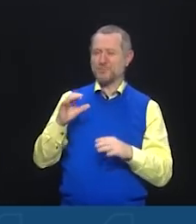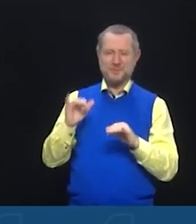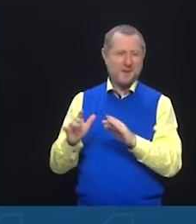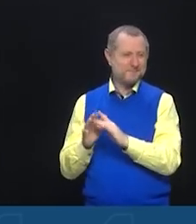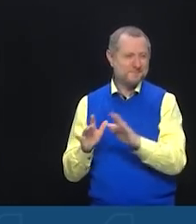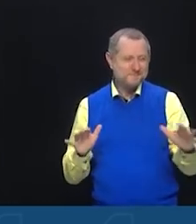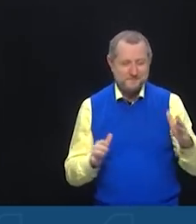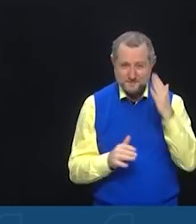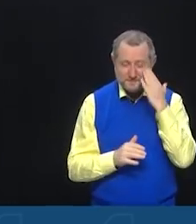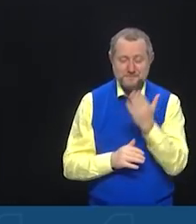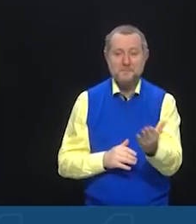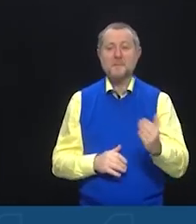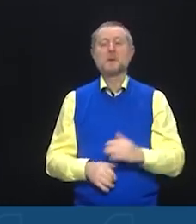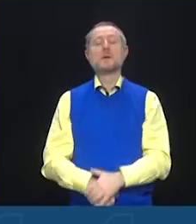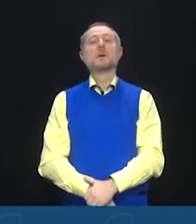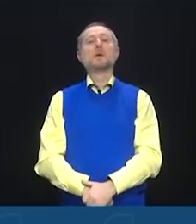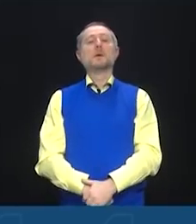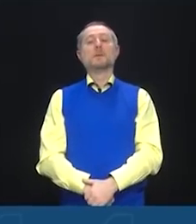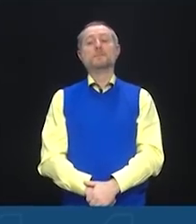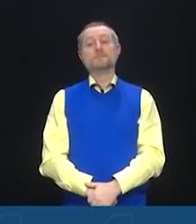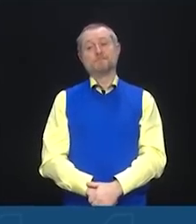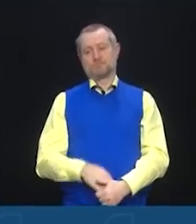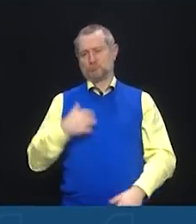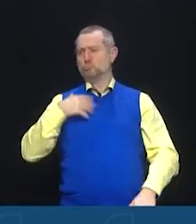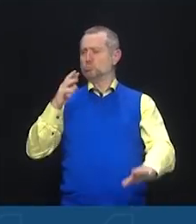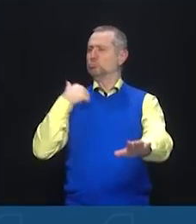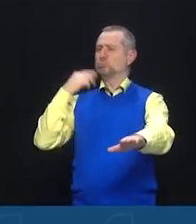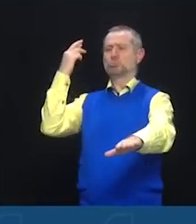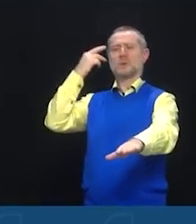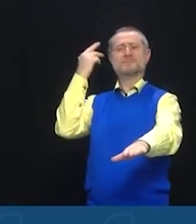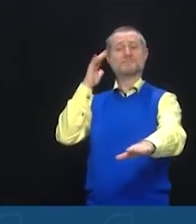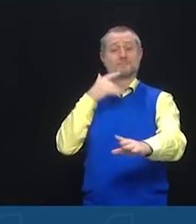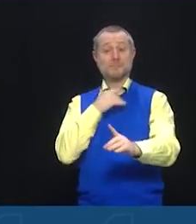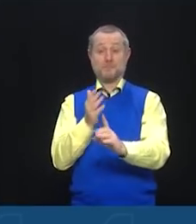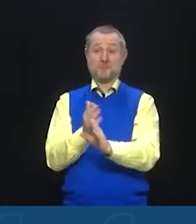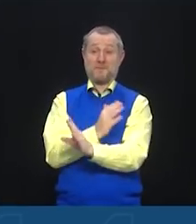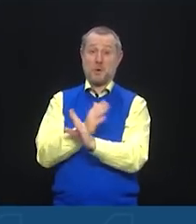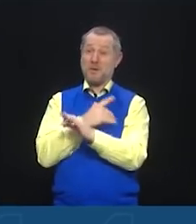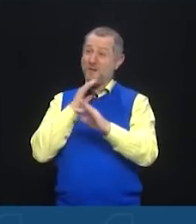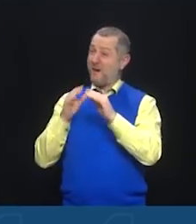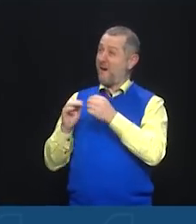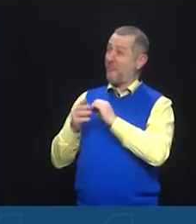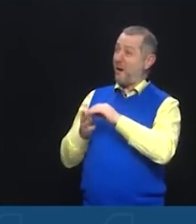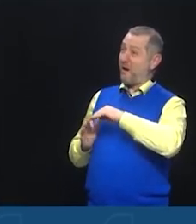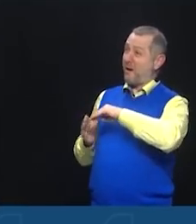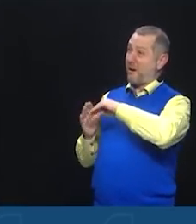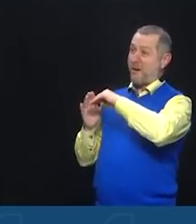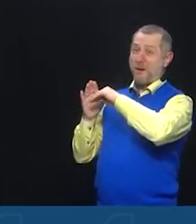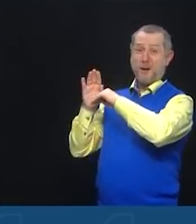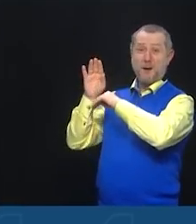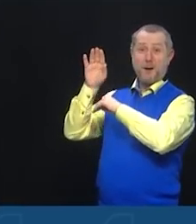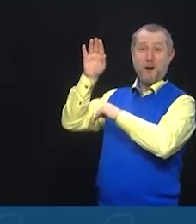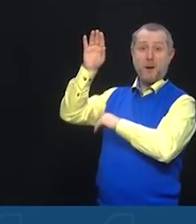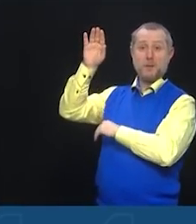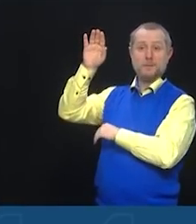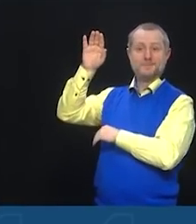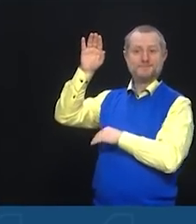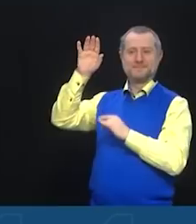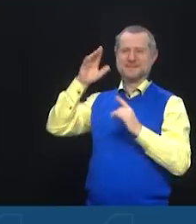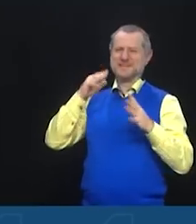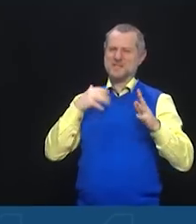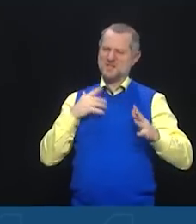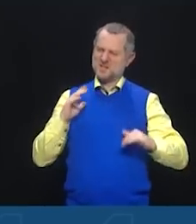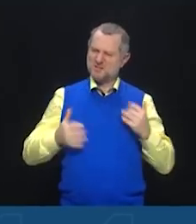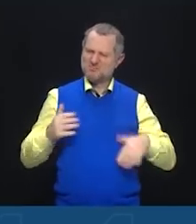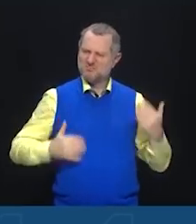holidays. And we saw that the numbers beforehand were starting to spike. We had taken dramatic steps to decrease